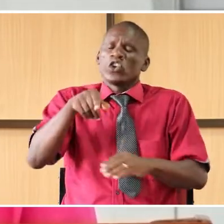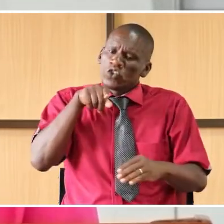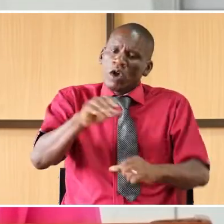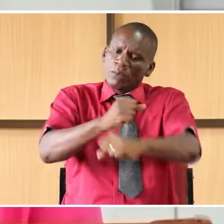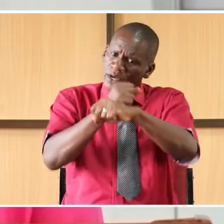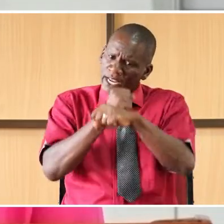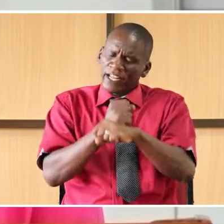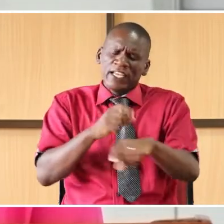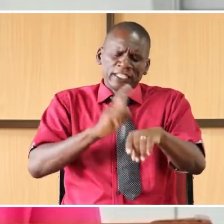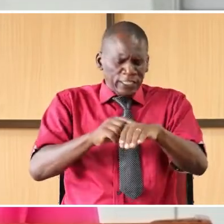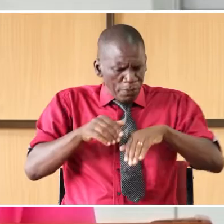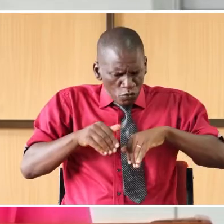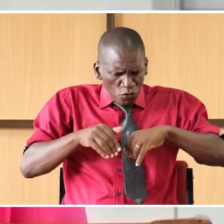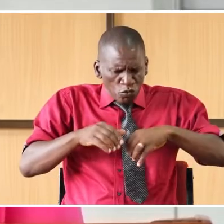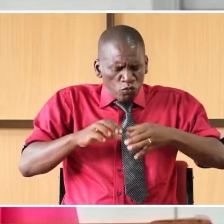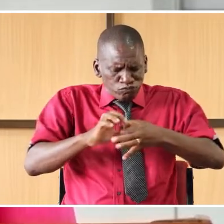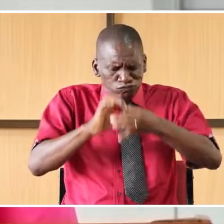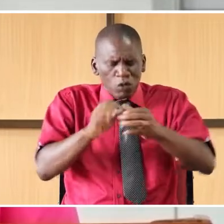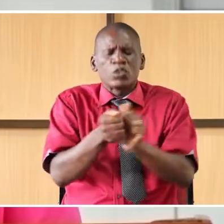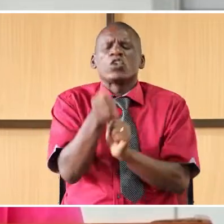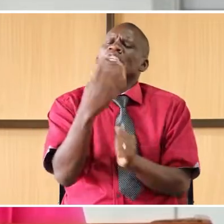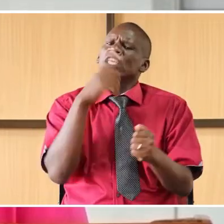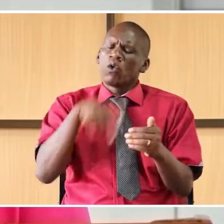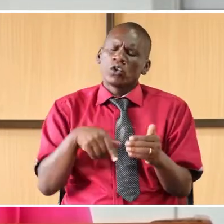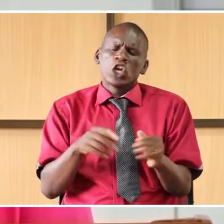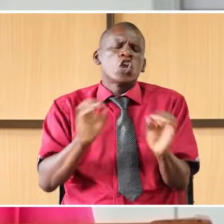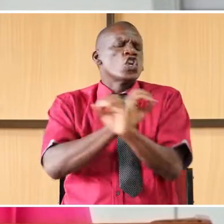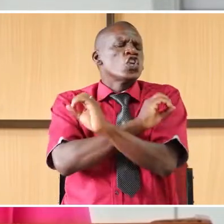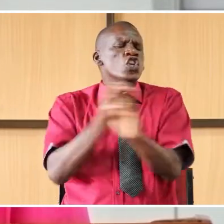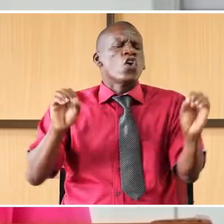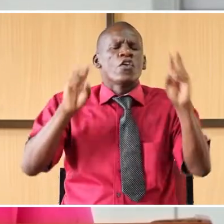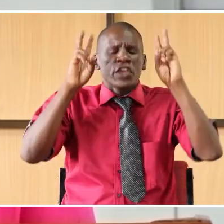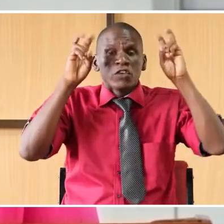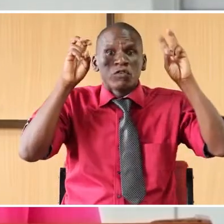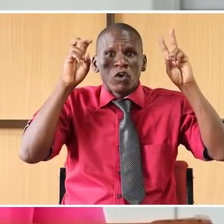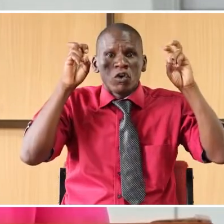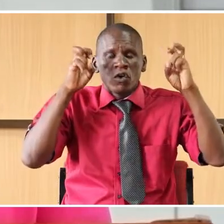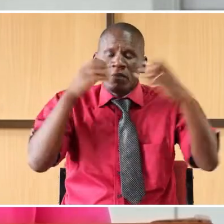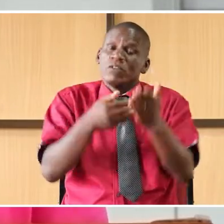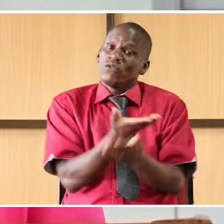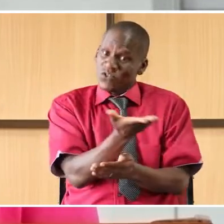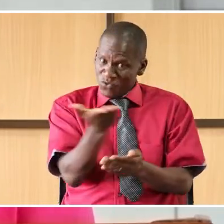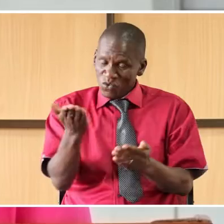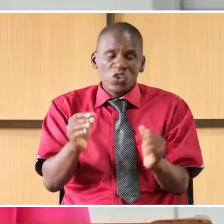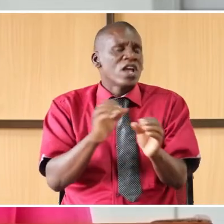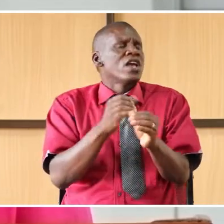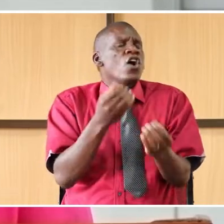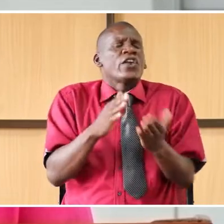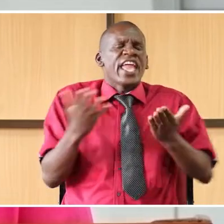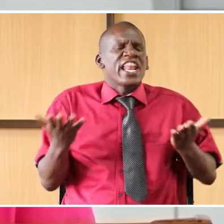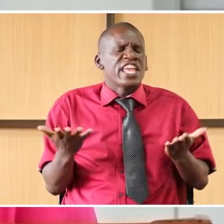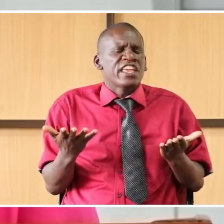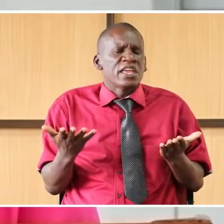refuge, when we abide in him, it says, no evil befall you, nor